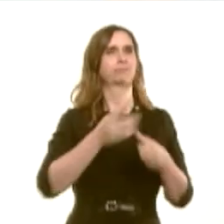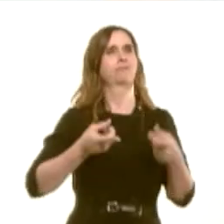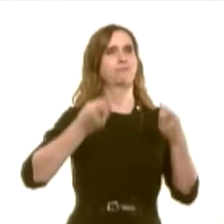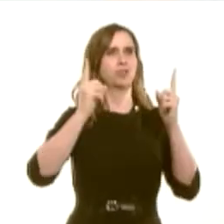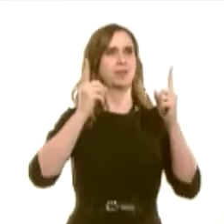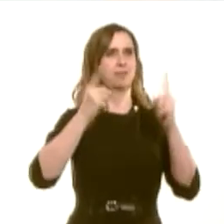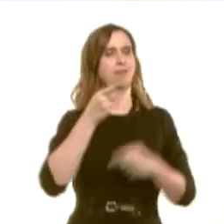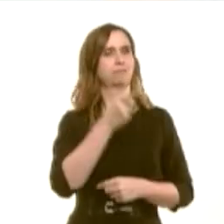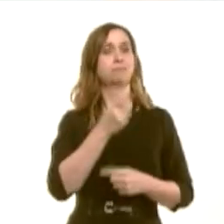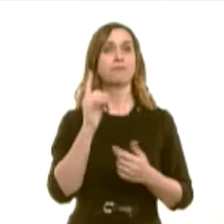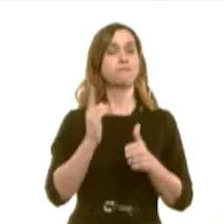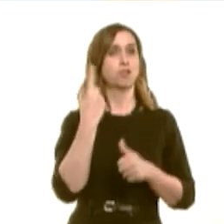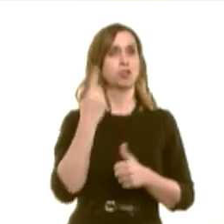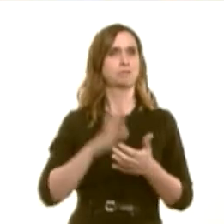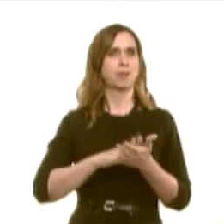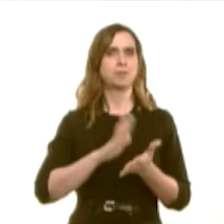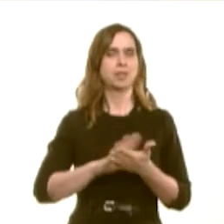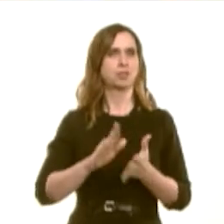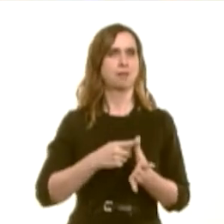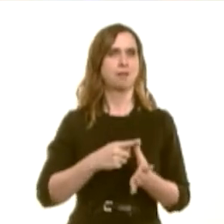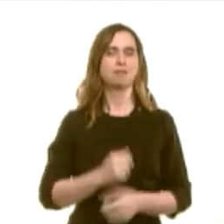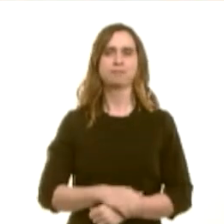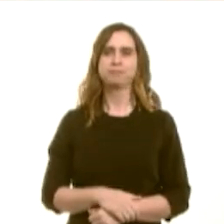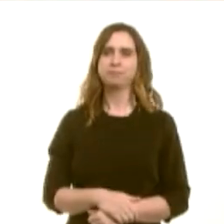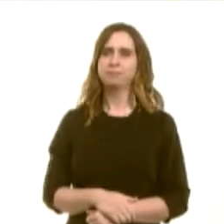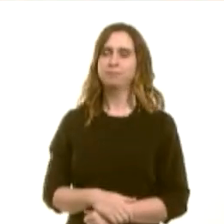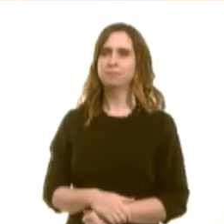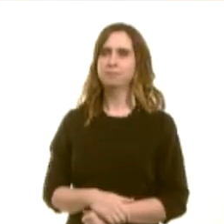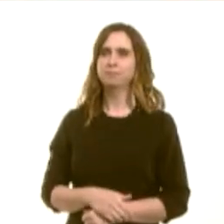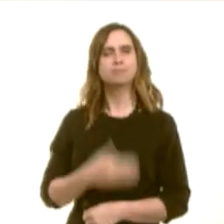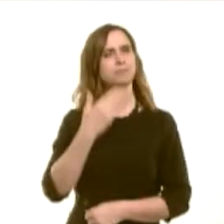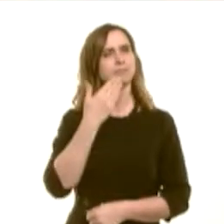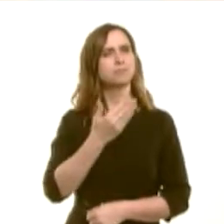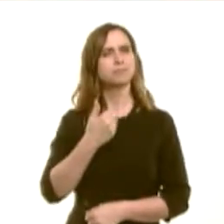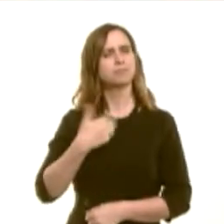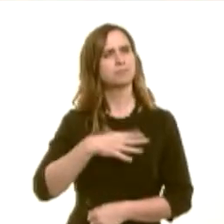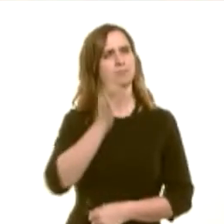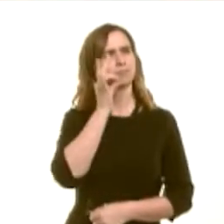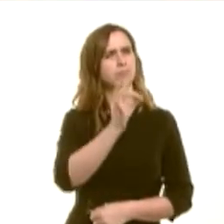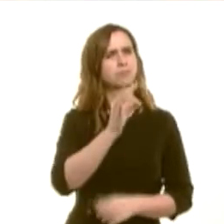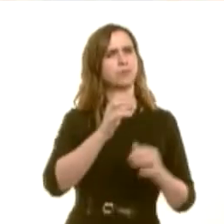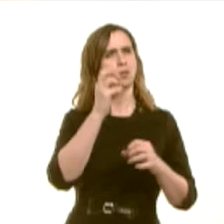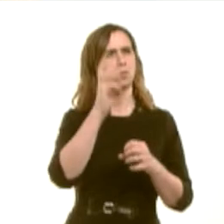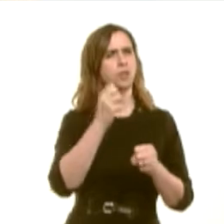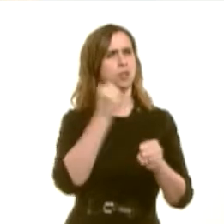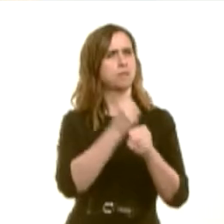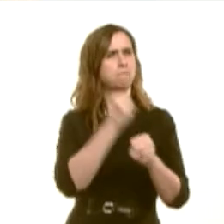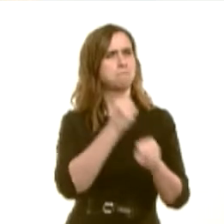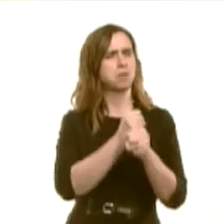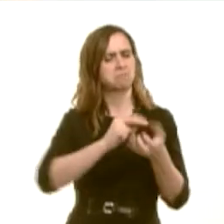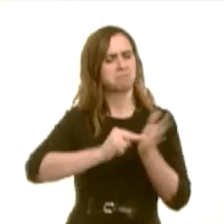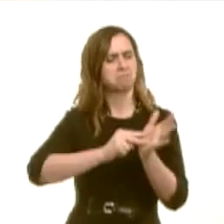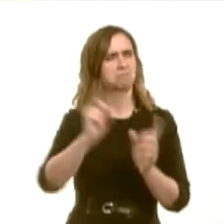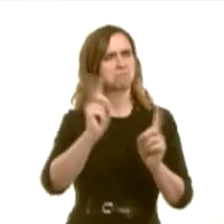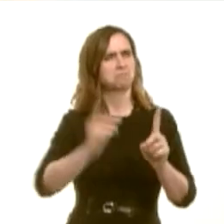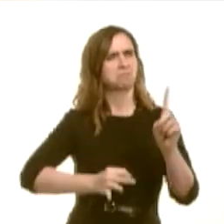first question is Mohammed Ashgar. Thank you, Madam Presiding Officer. What plan does the Welsh Government have to improve access to GP